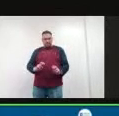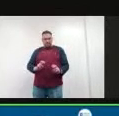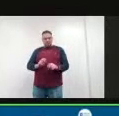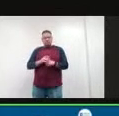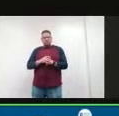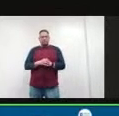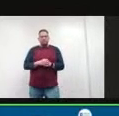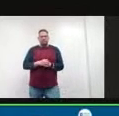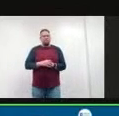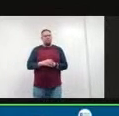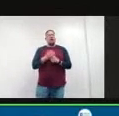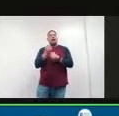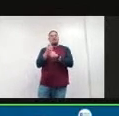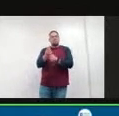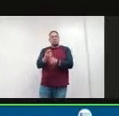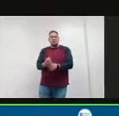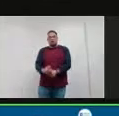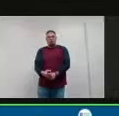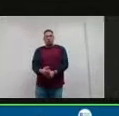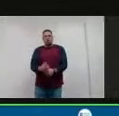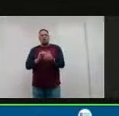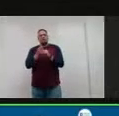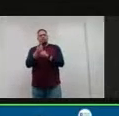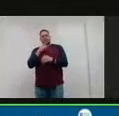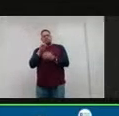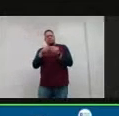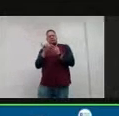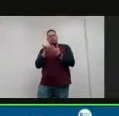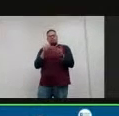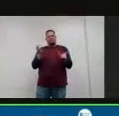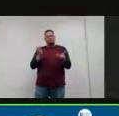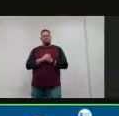on an annual basis. How do we feel about that?